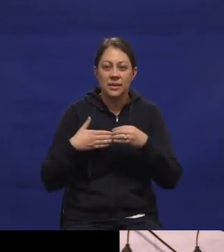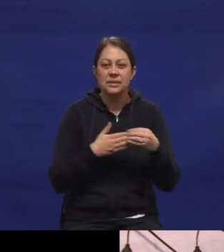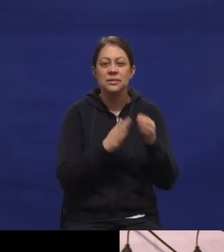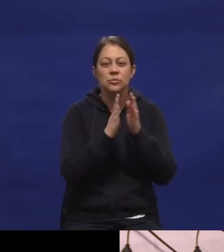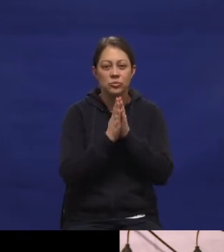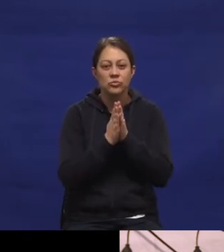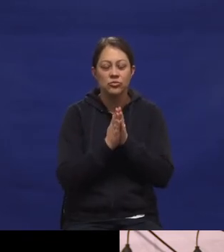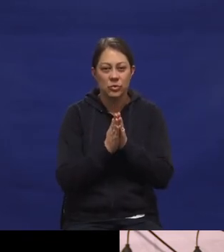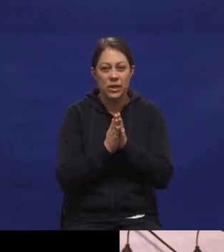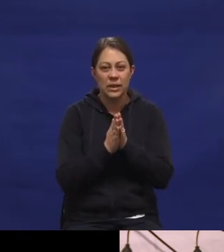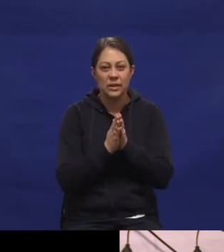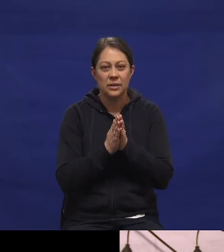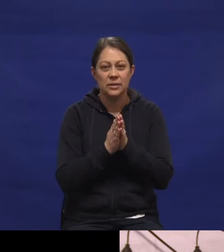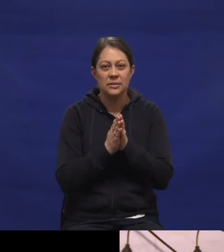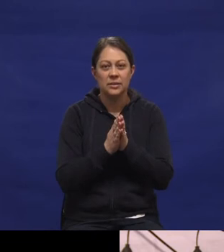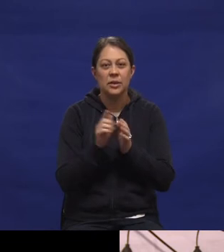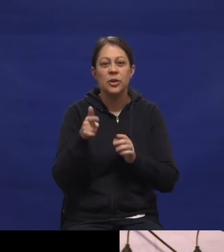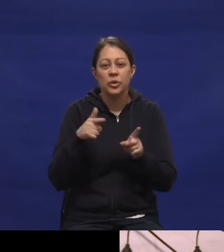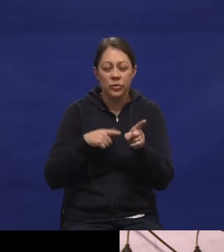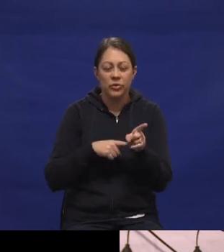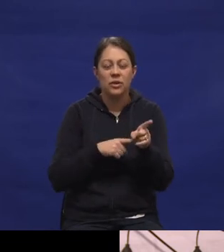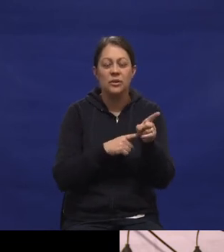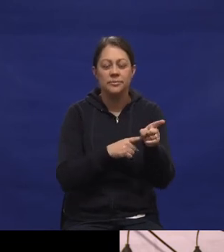it right where you are, right where you're listening right now.